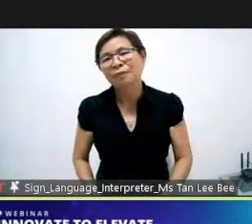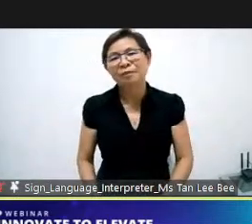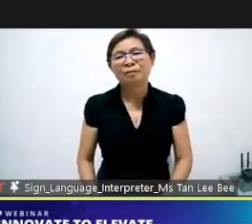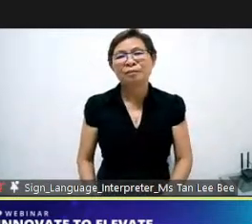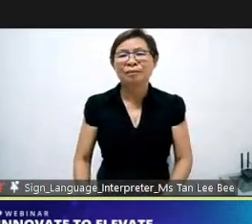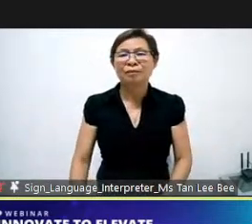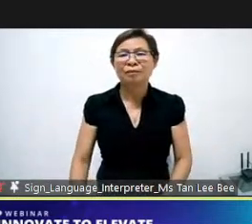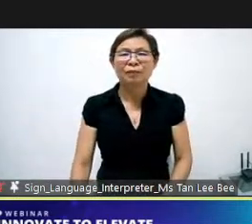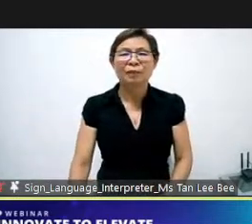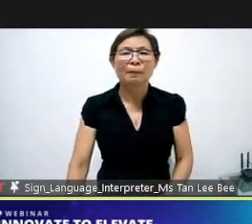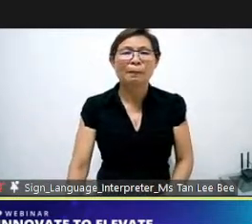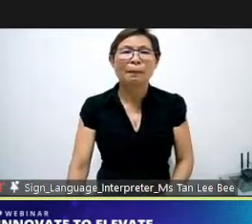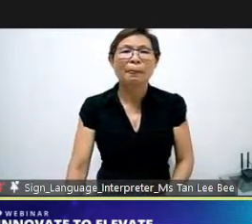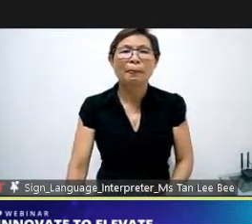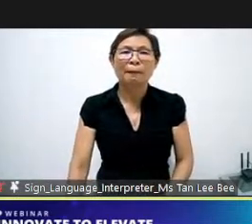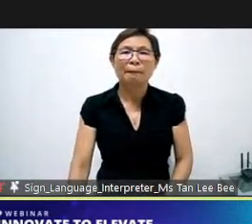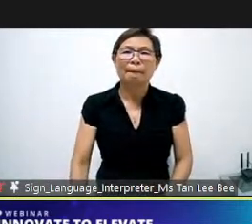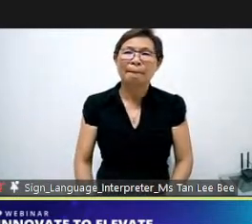Miss Mitawi.